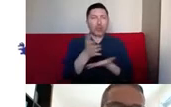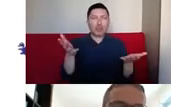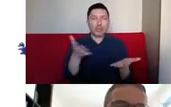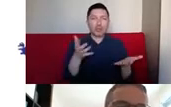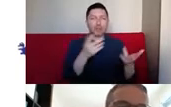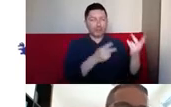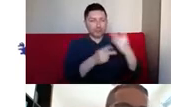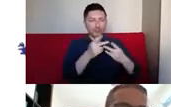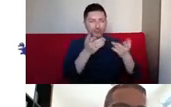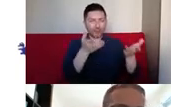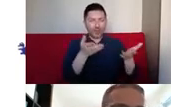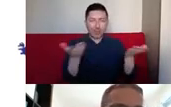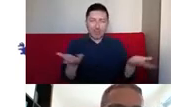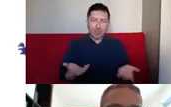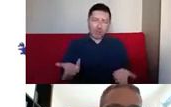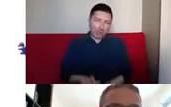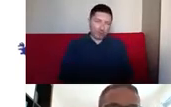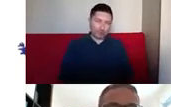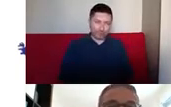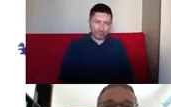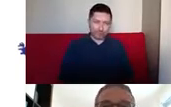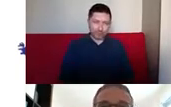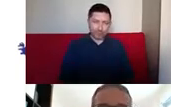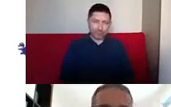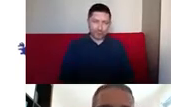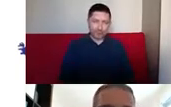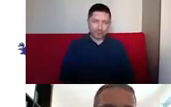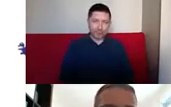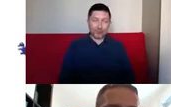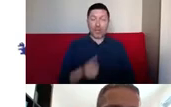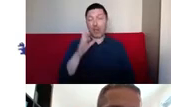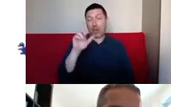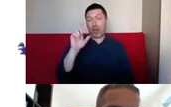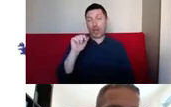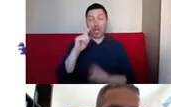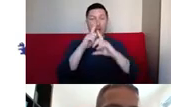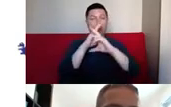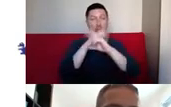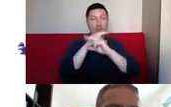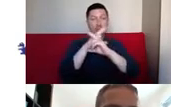There is a clear and simple definition of supported employment, namely, you see it on the slides,